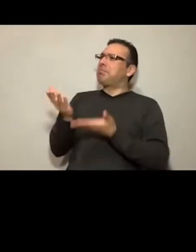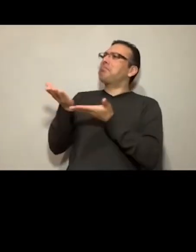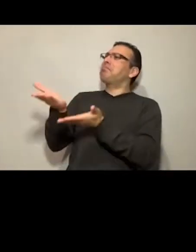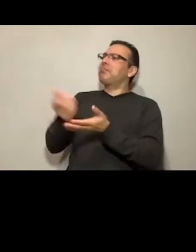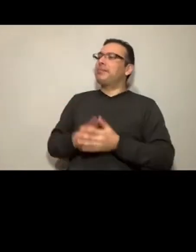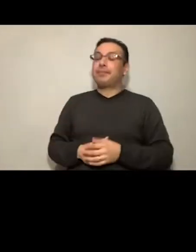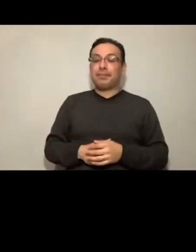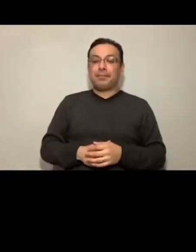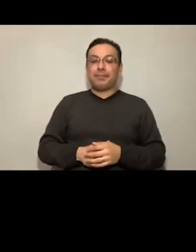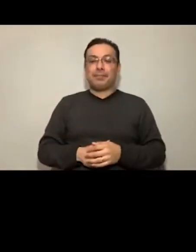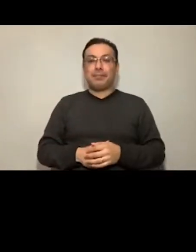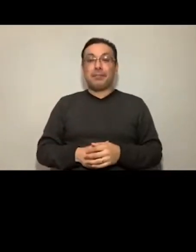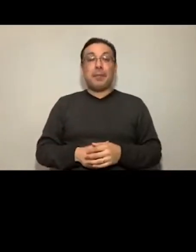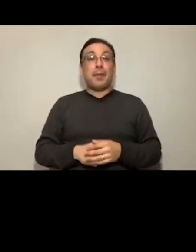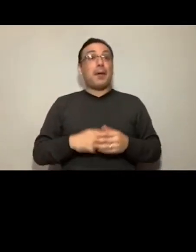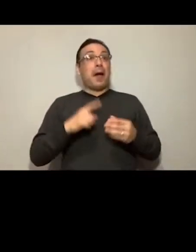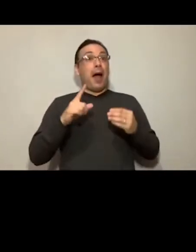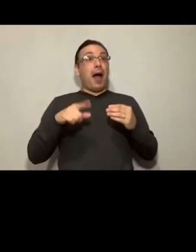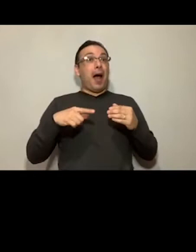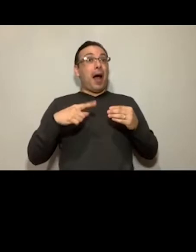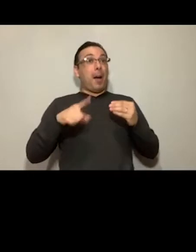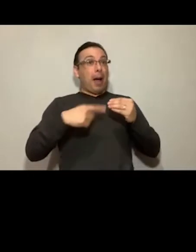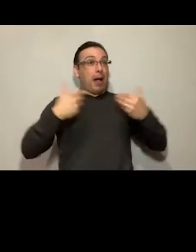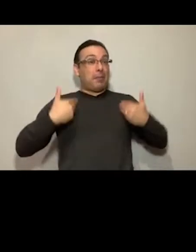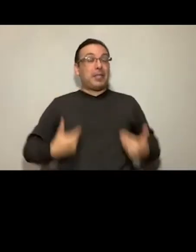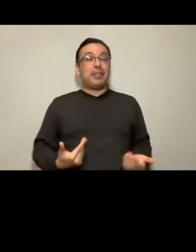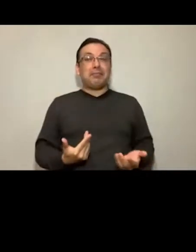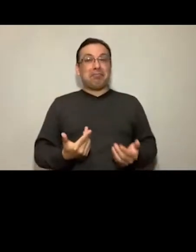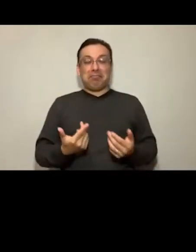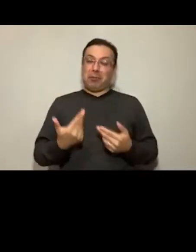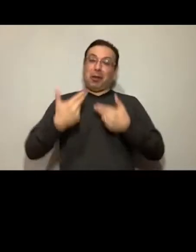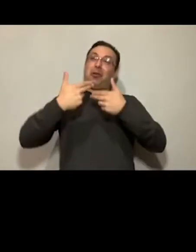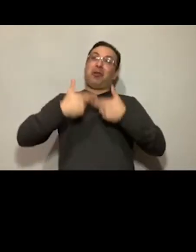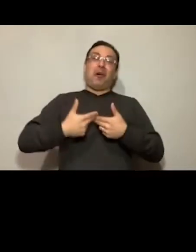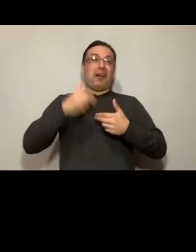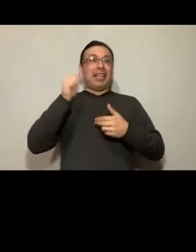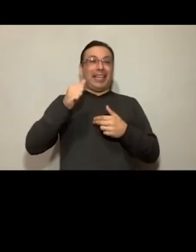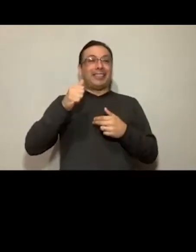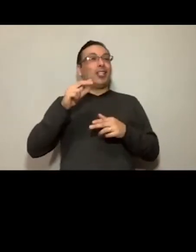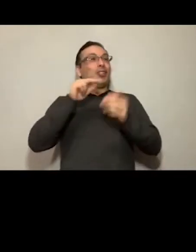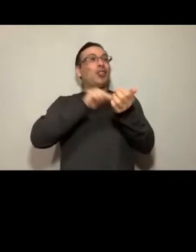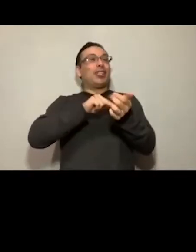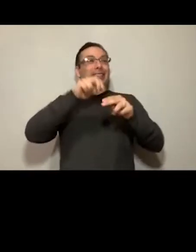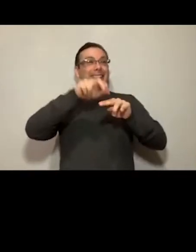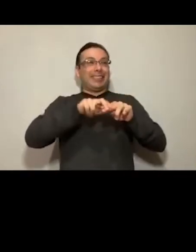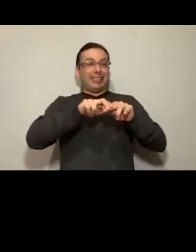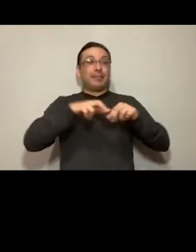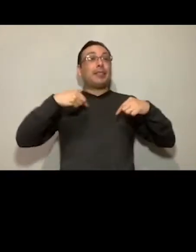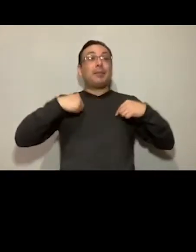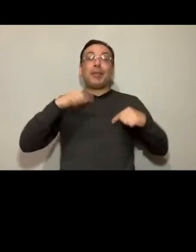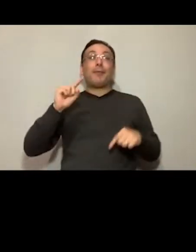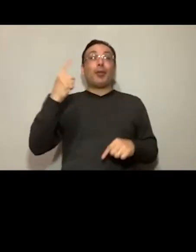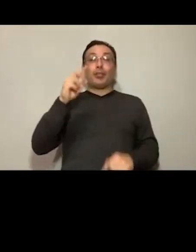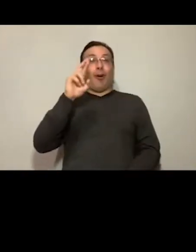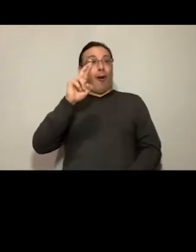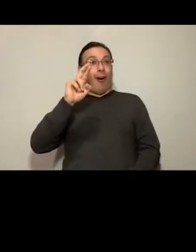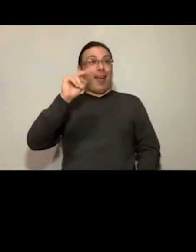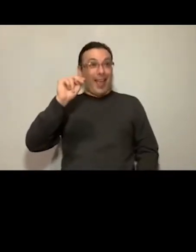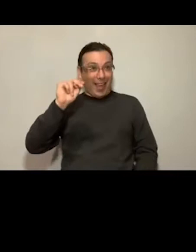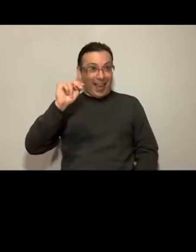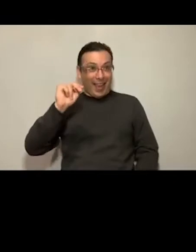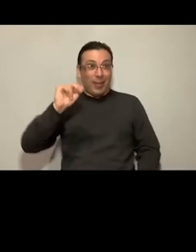So about me, yes, I'm the seated nurse. I'm the first registered nurse here in New York City to graduate out